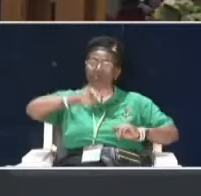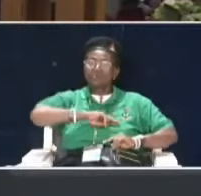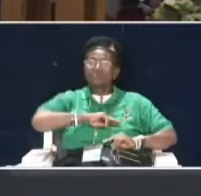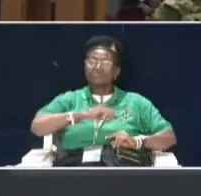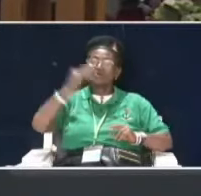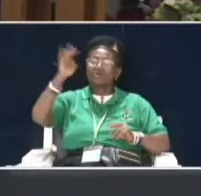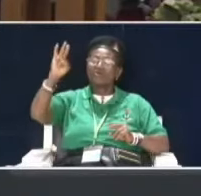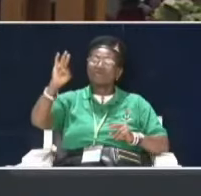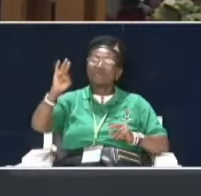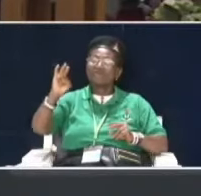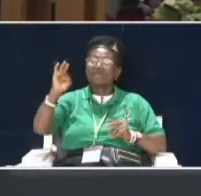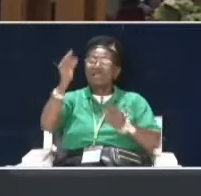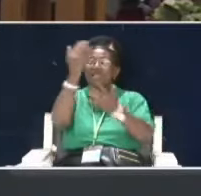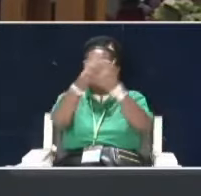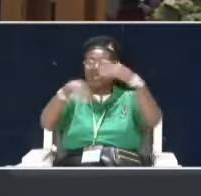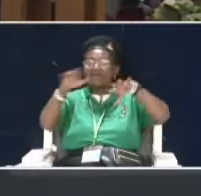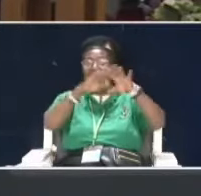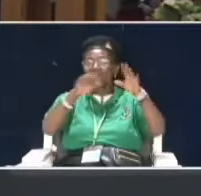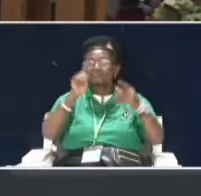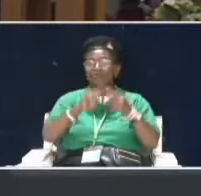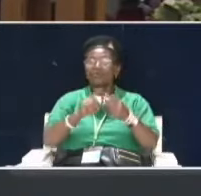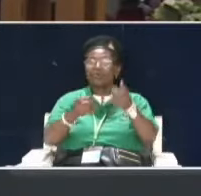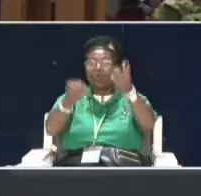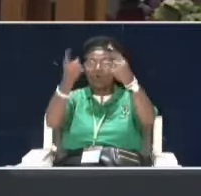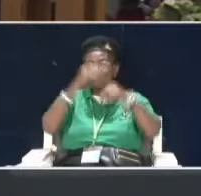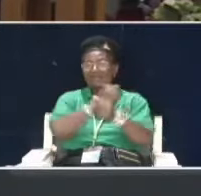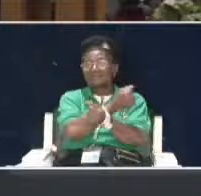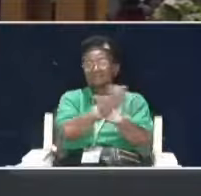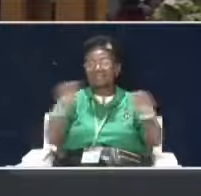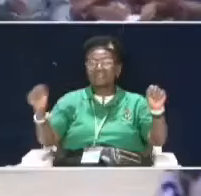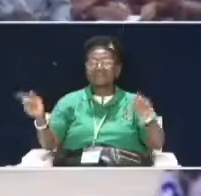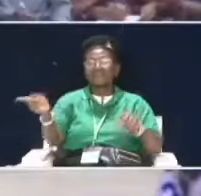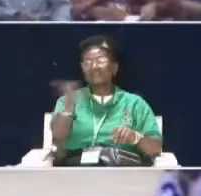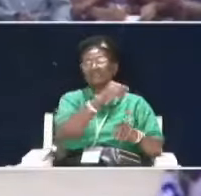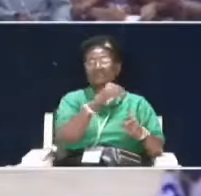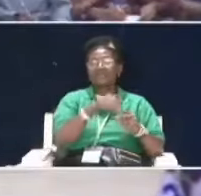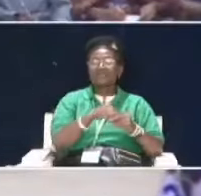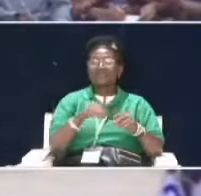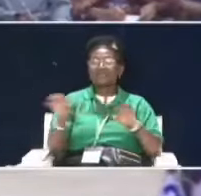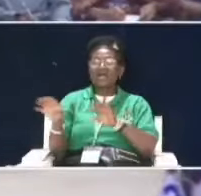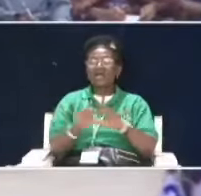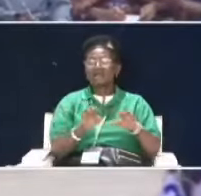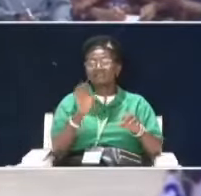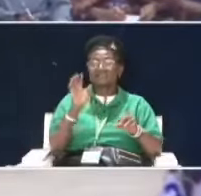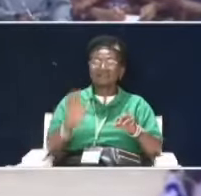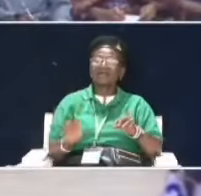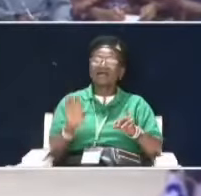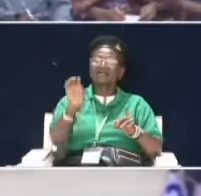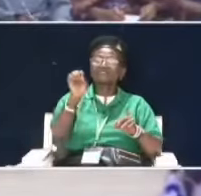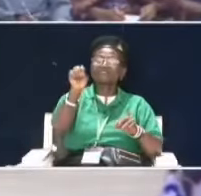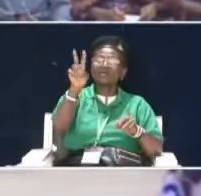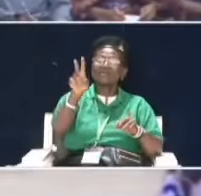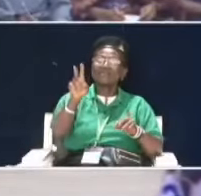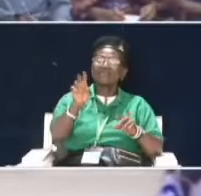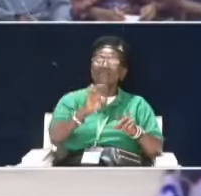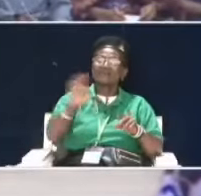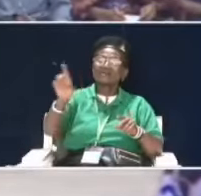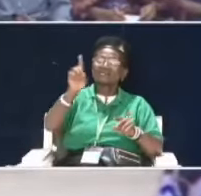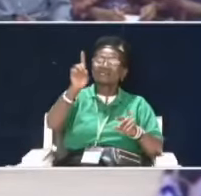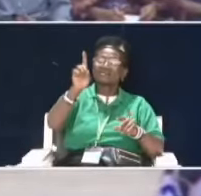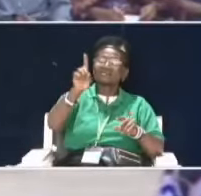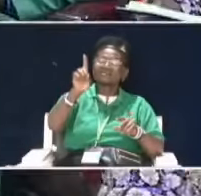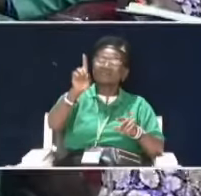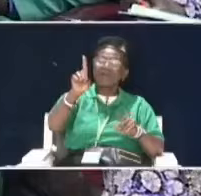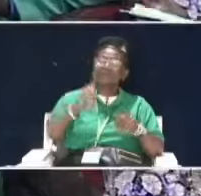and rescue you. In Acts chapter 12, from verse 1 to 12, 1 to 11 will be all